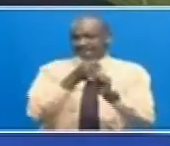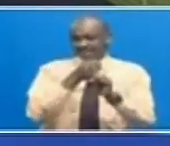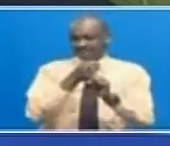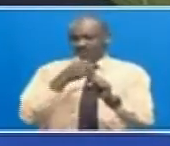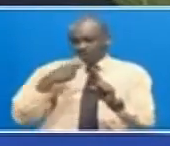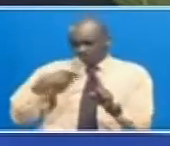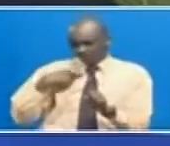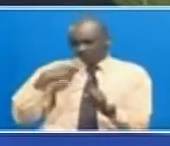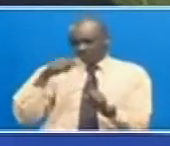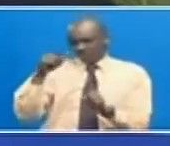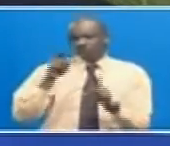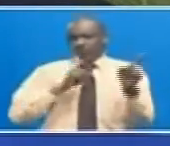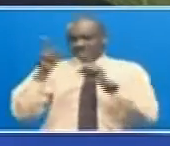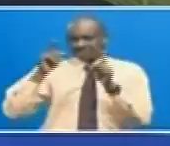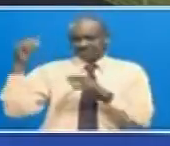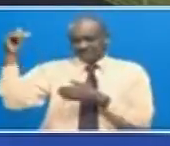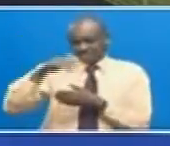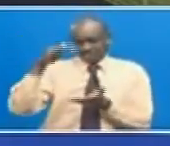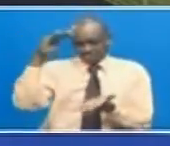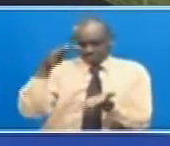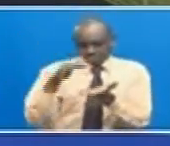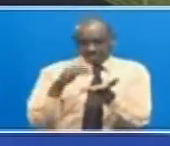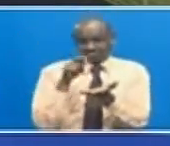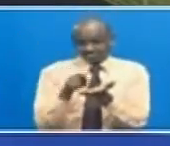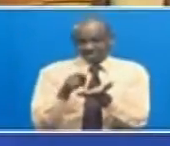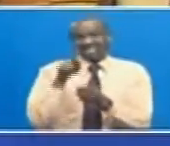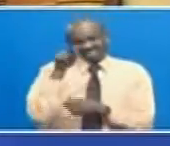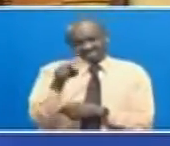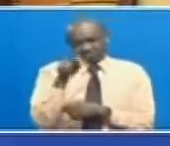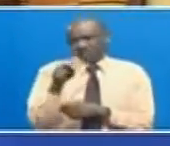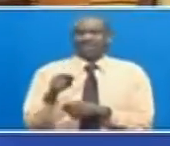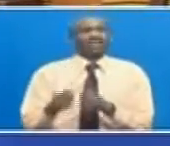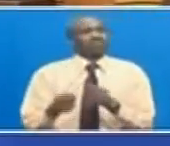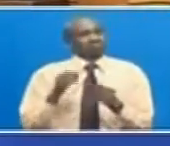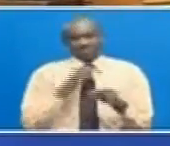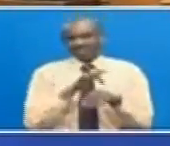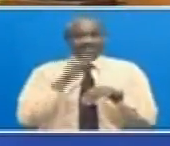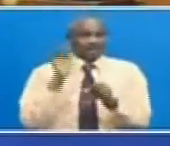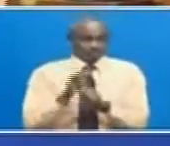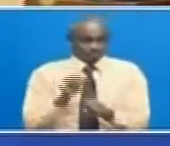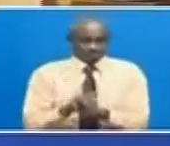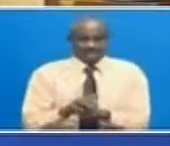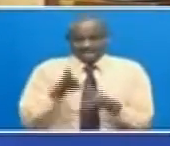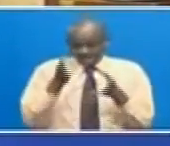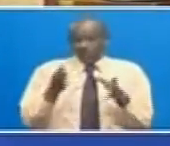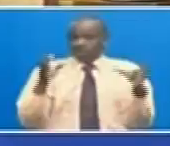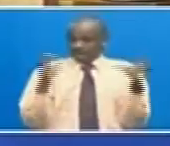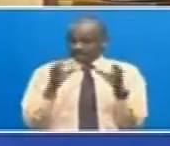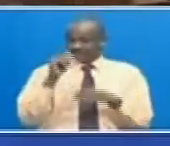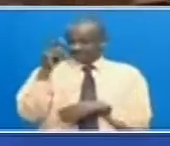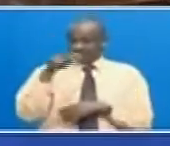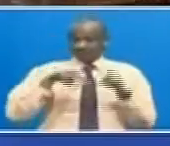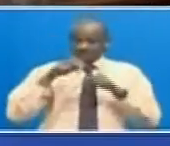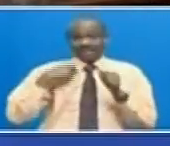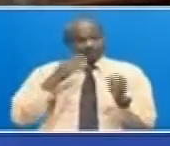of the reduced tourist arrivals into Kenya, it is significant. But with the gloom lifting, the company is preparing for